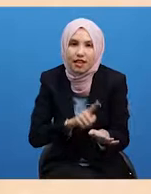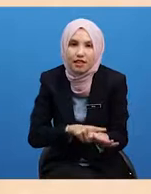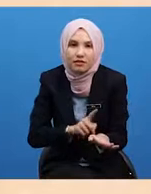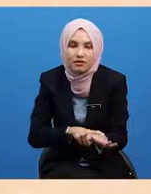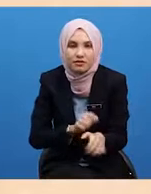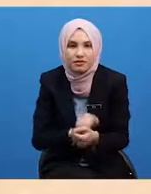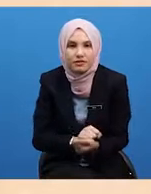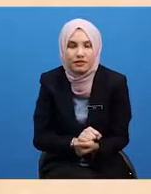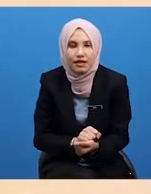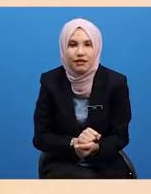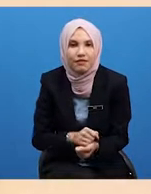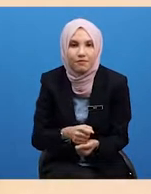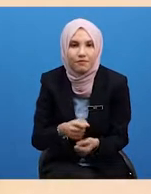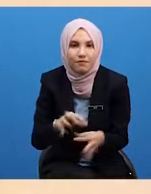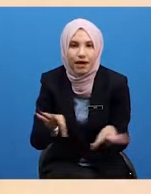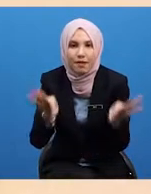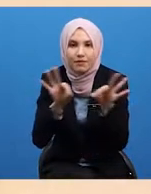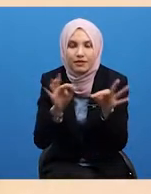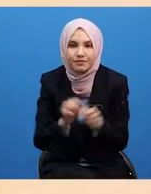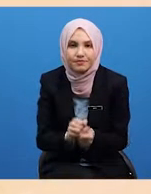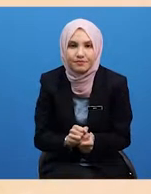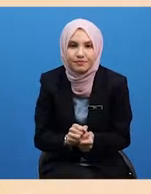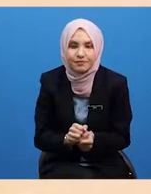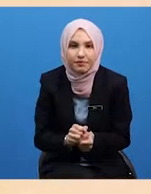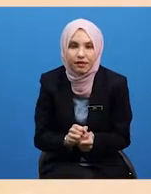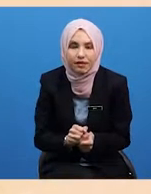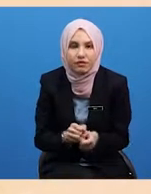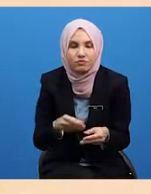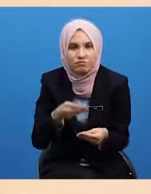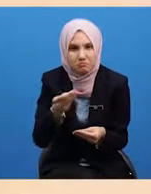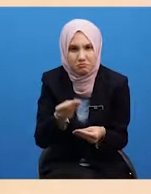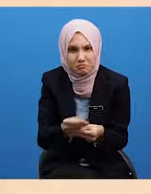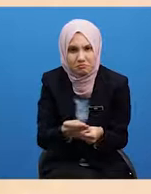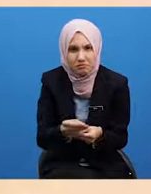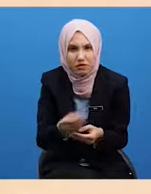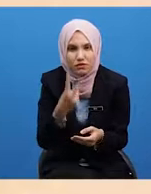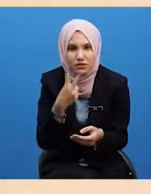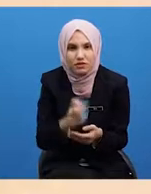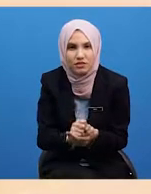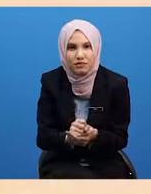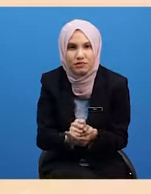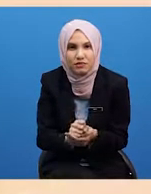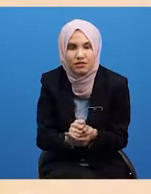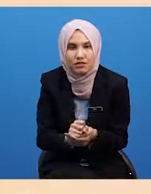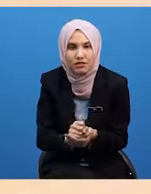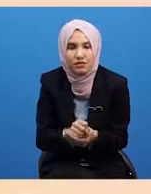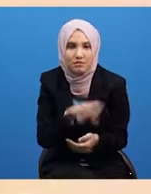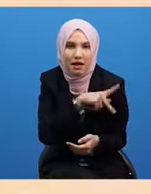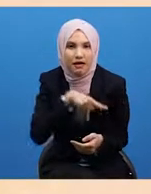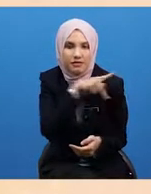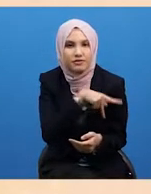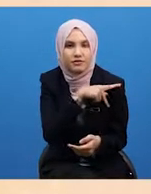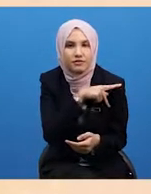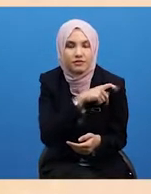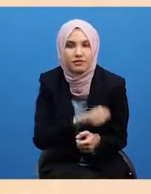Shermer and her family. Ike Lewis told Pa that it will seem unpatriotic to befriend